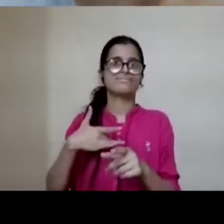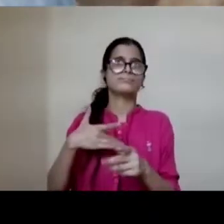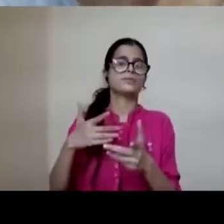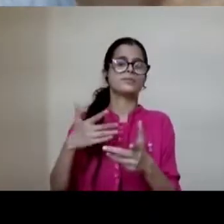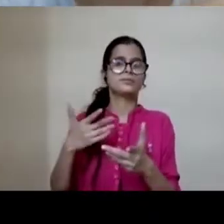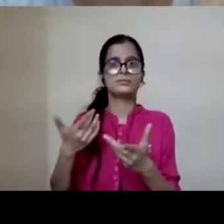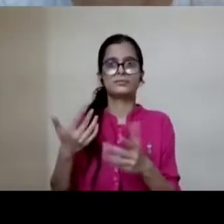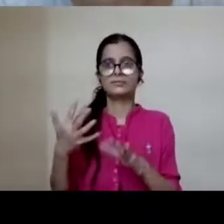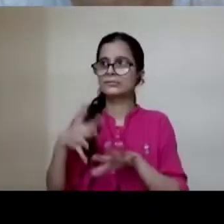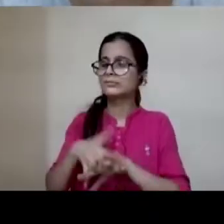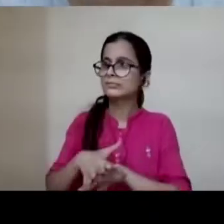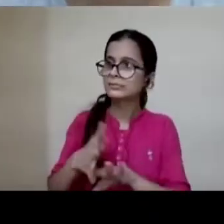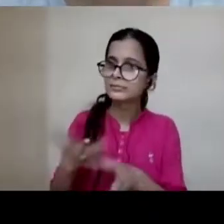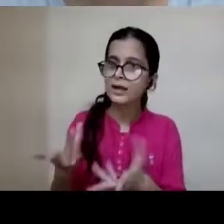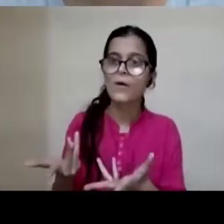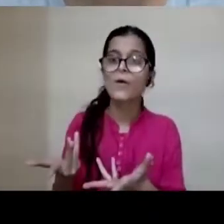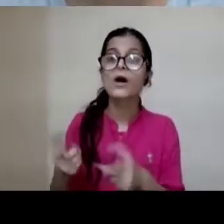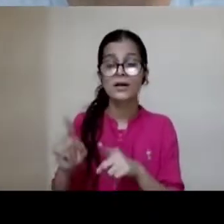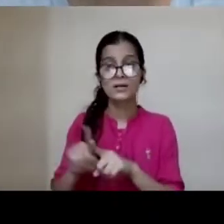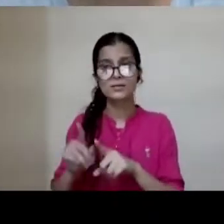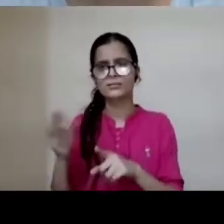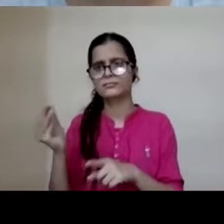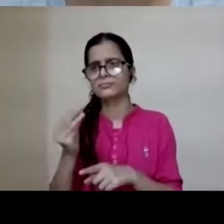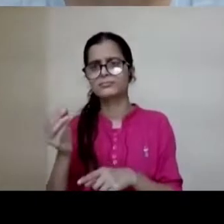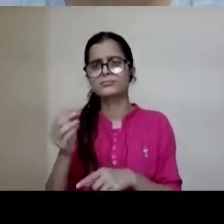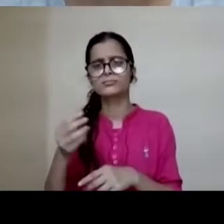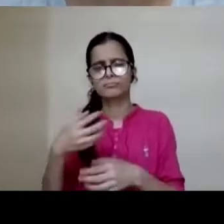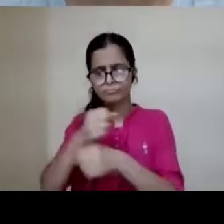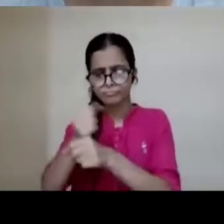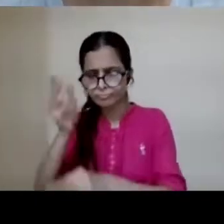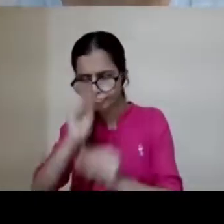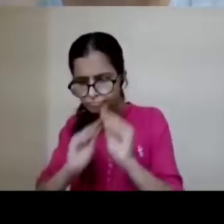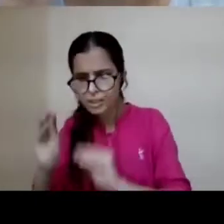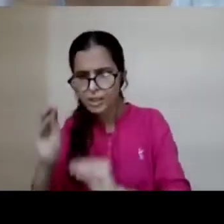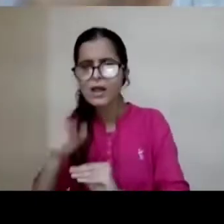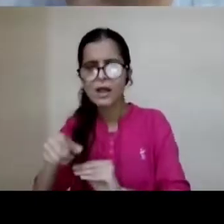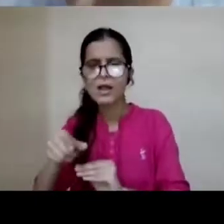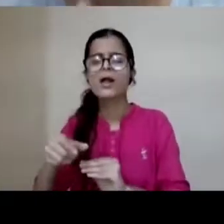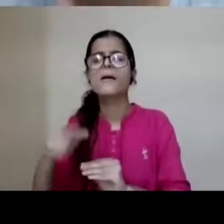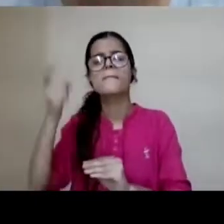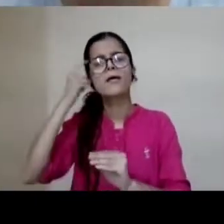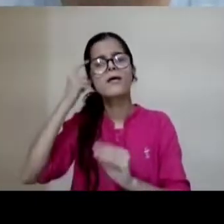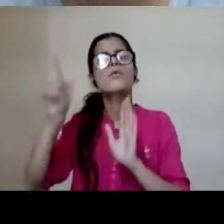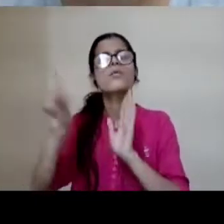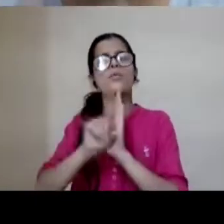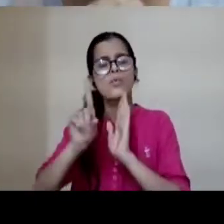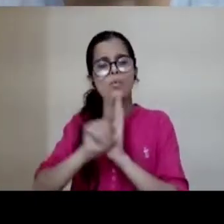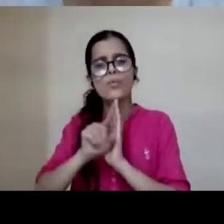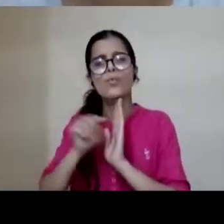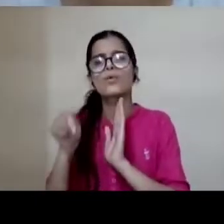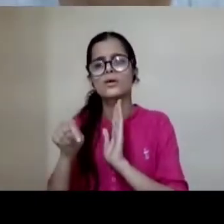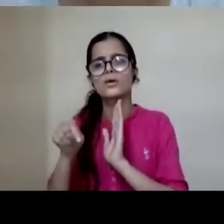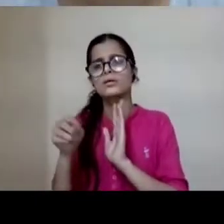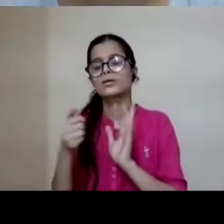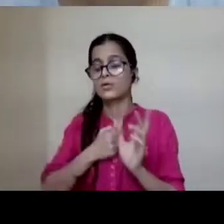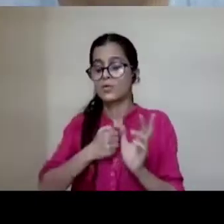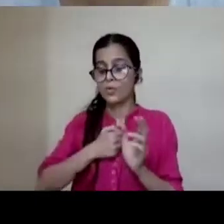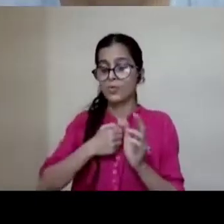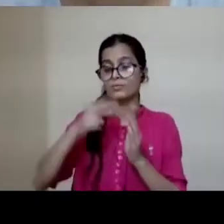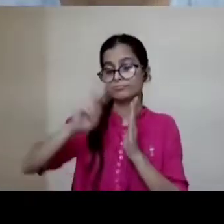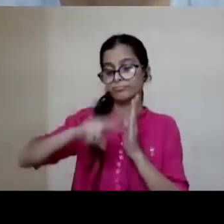The entire construct of unsoundness of mind and law has been And it's like, if at least my study